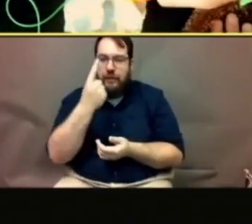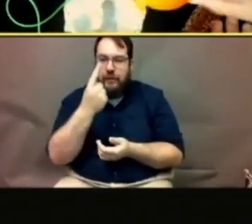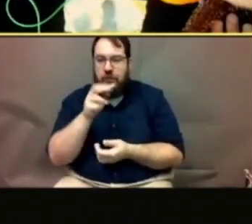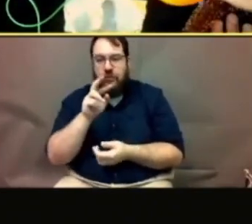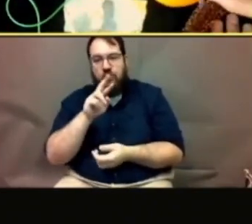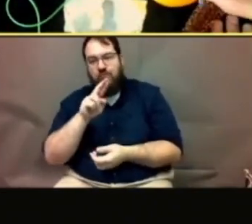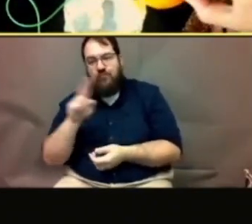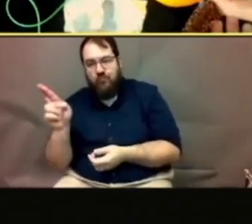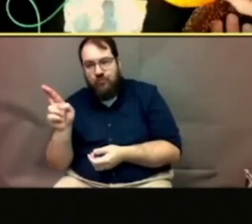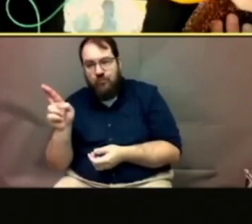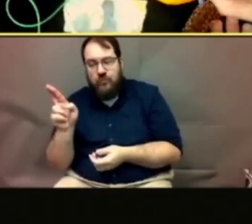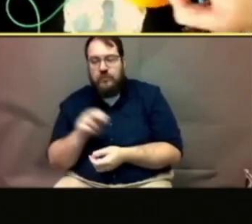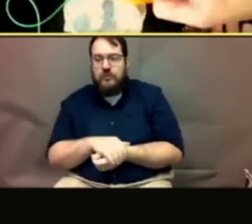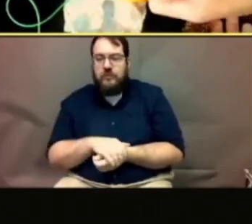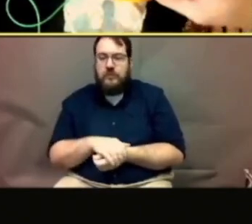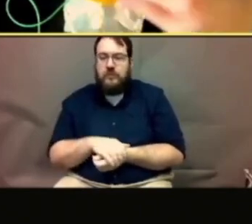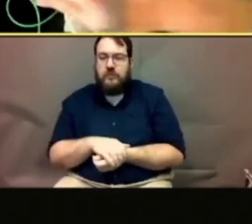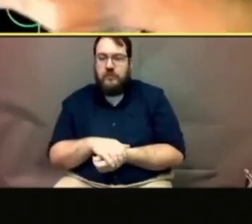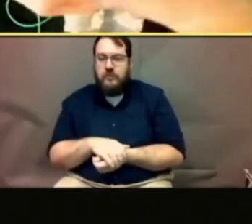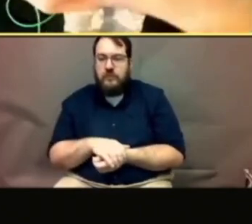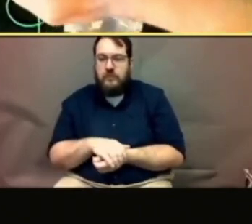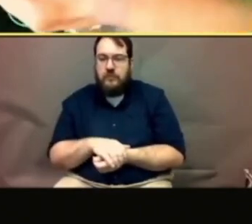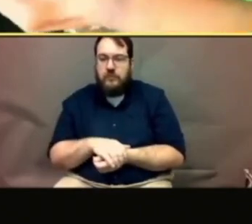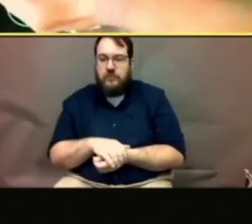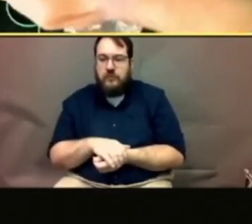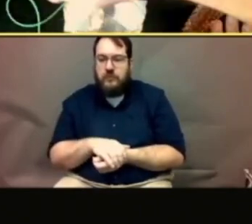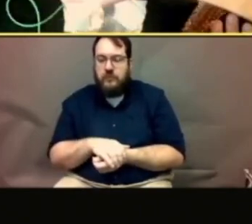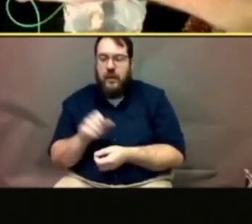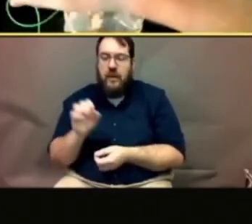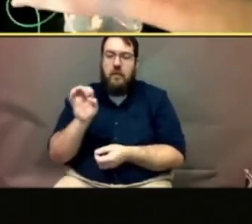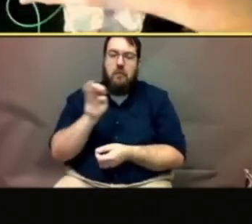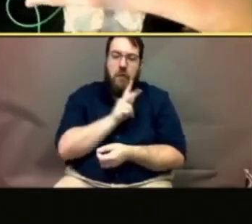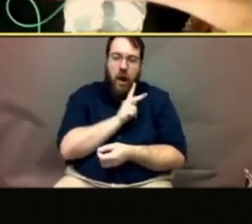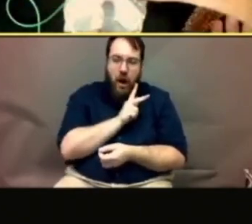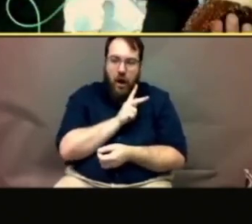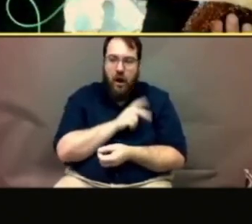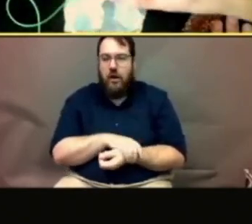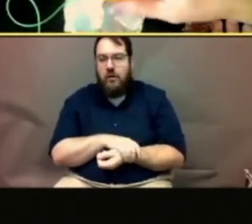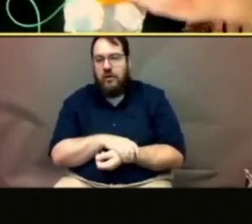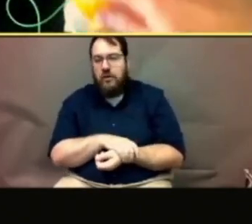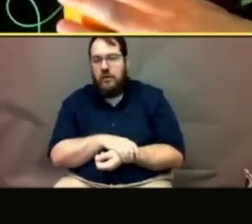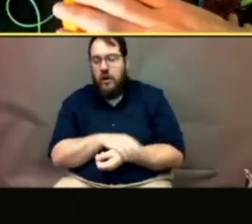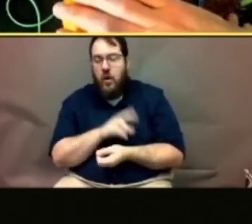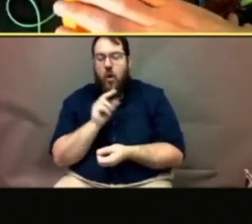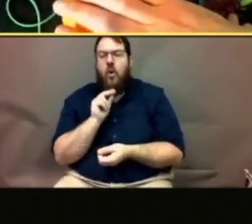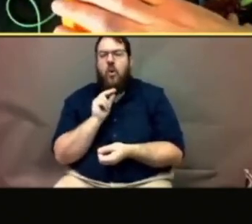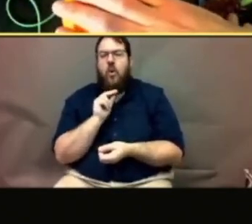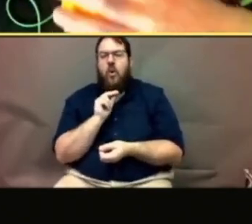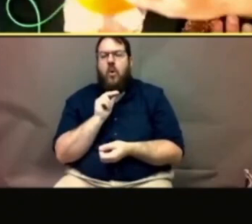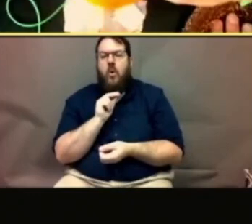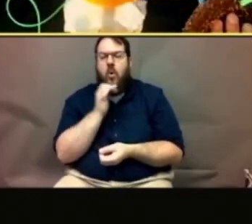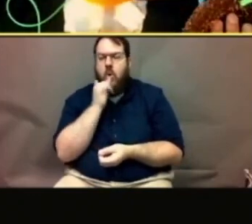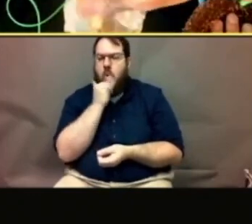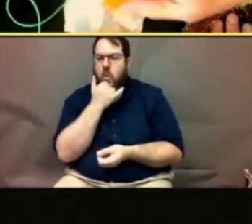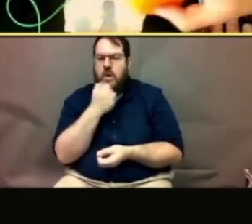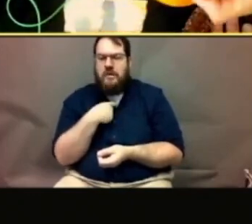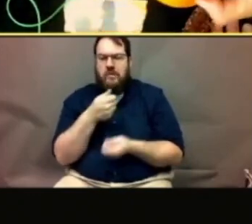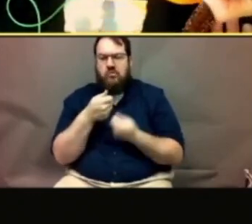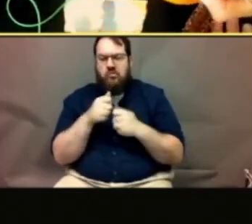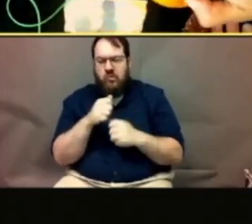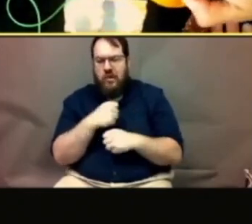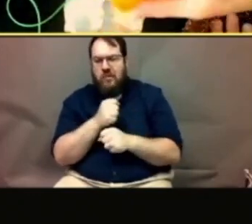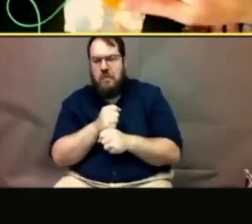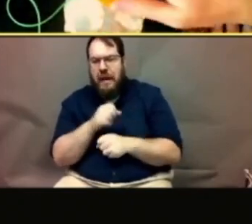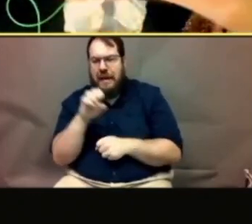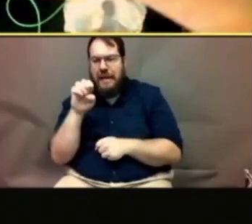right, oh, and then back. Oh no, I was trying to make an E for my